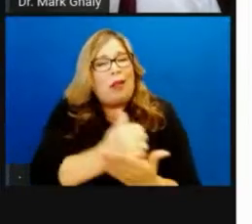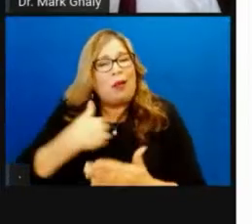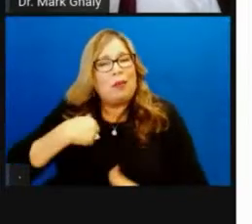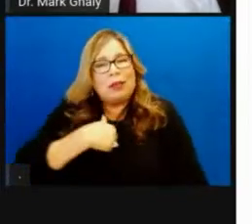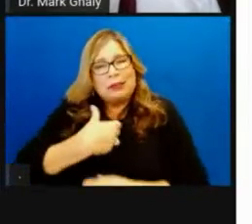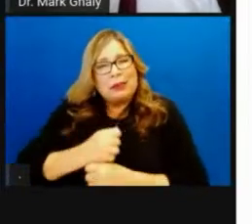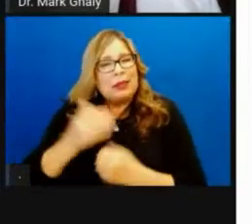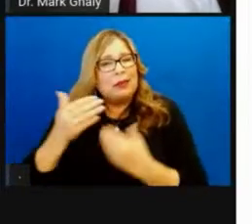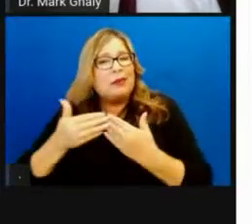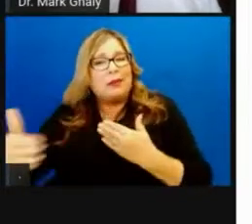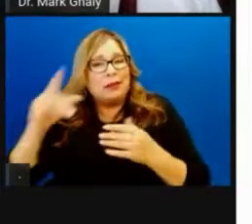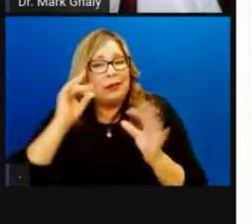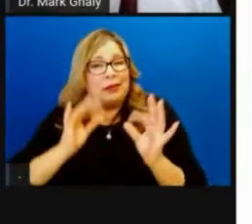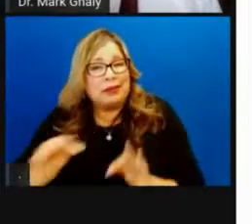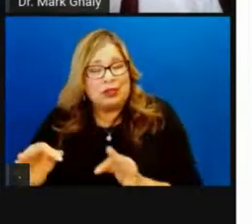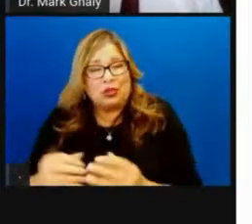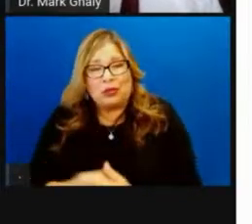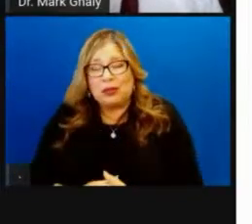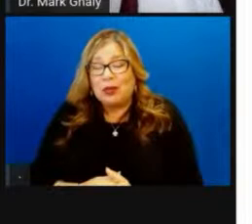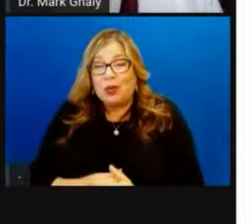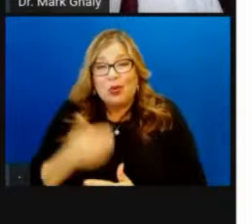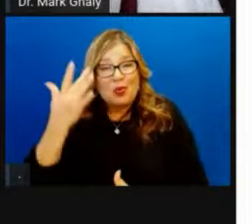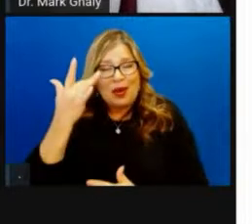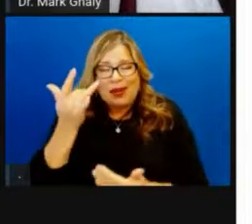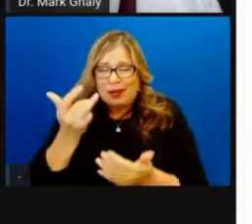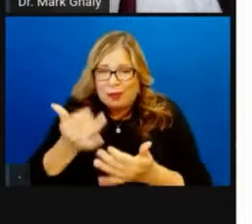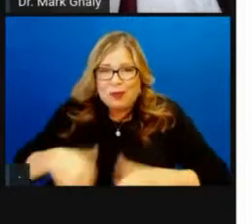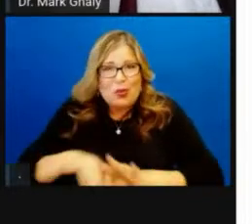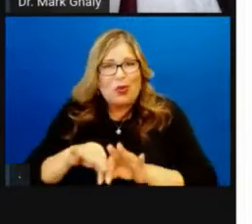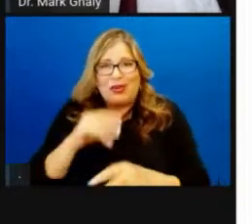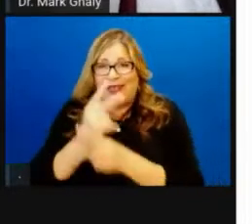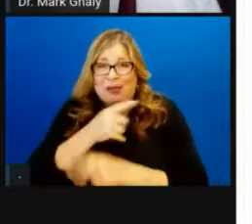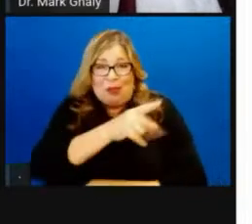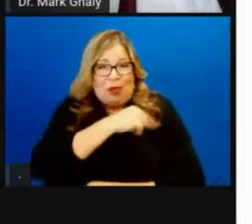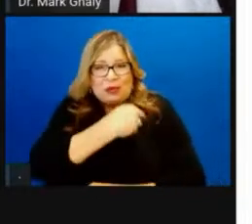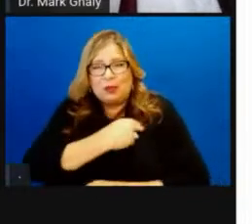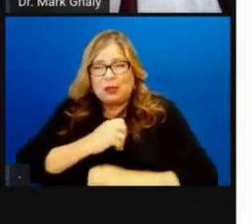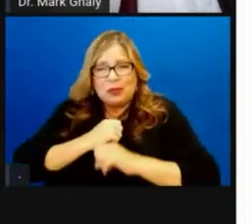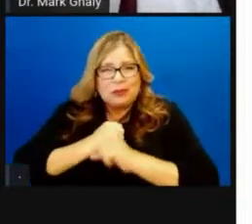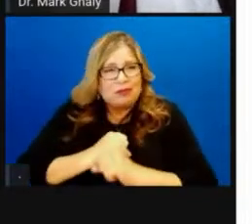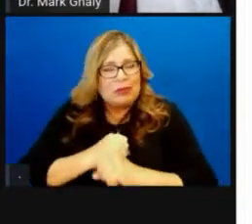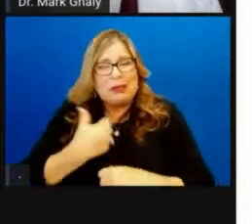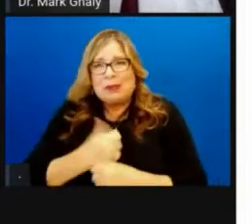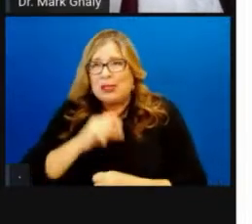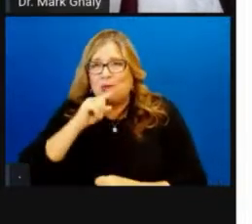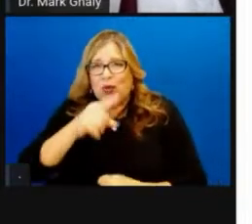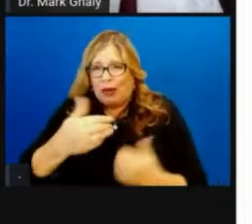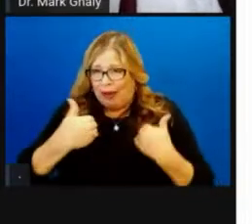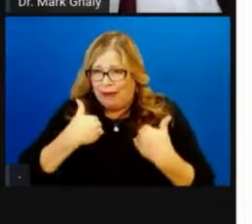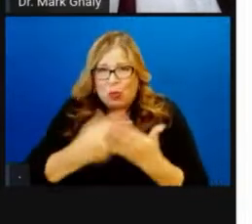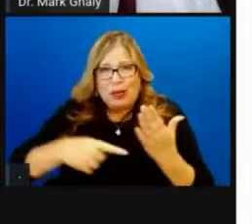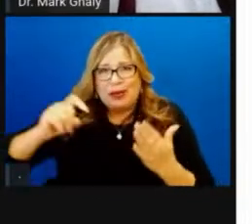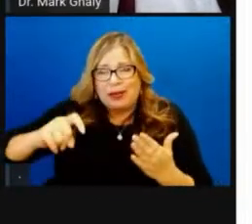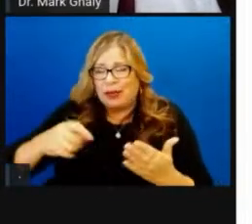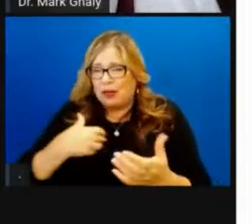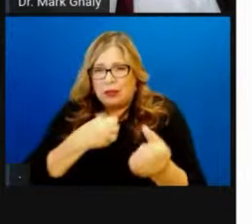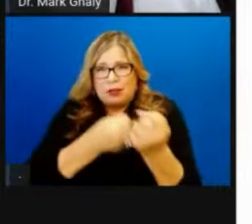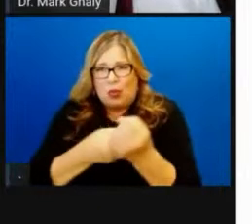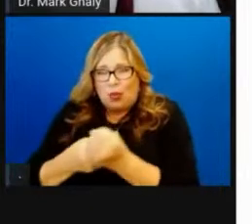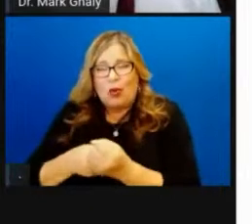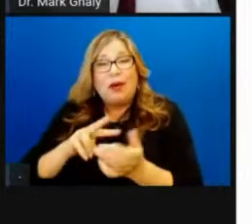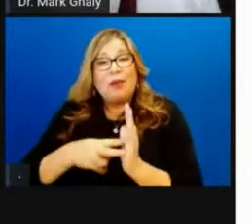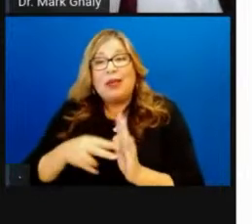keep the hospital system well supported and protected so they can take care of all the needs of Californians. And this gives us a little bit